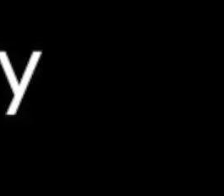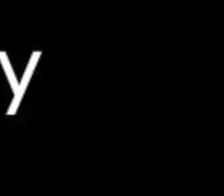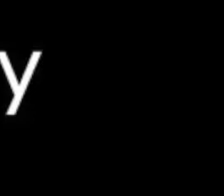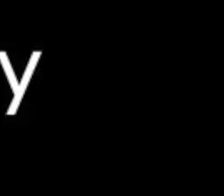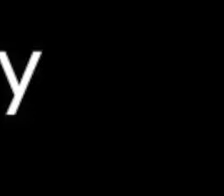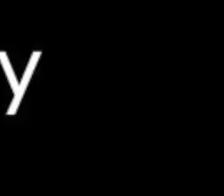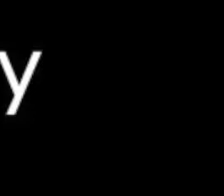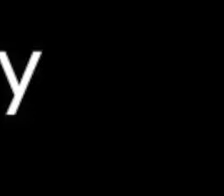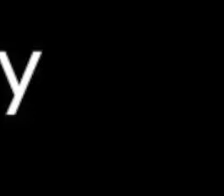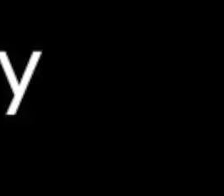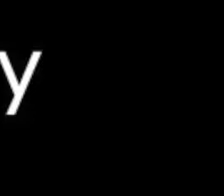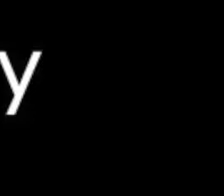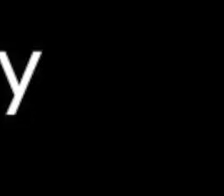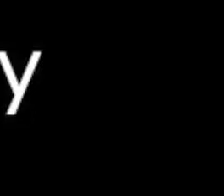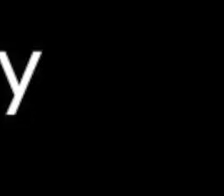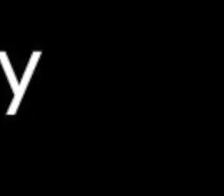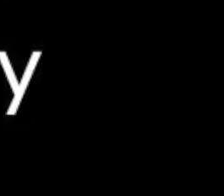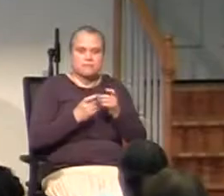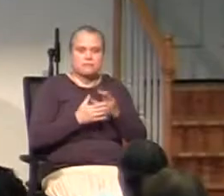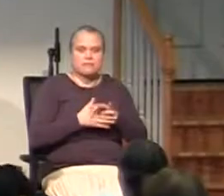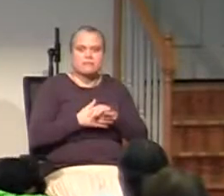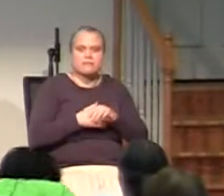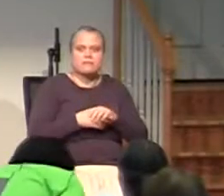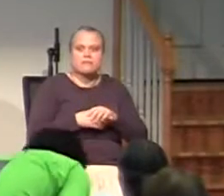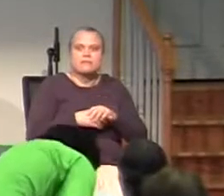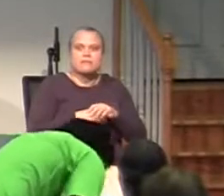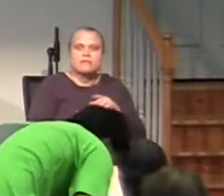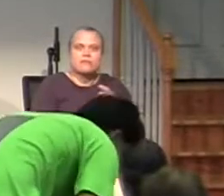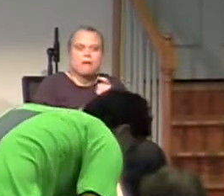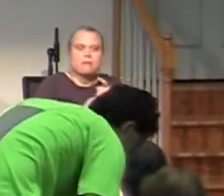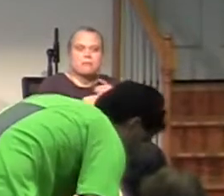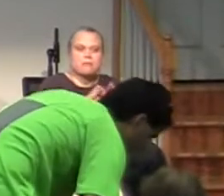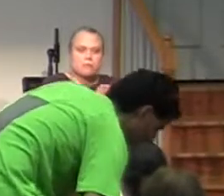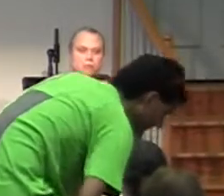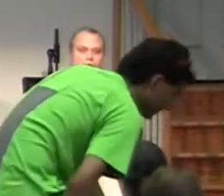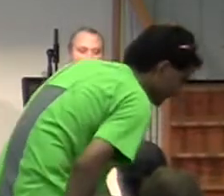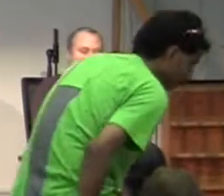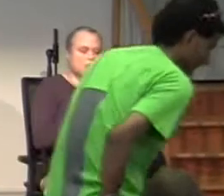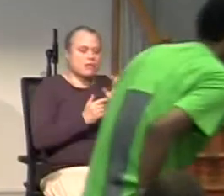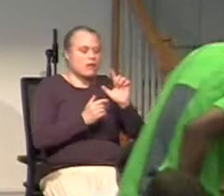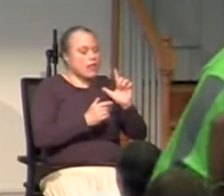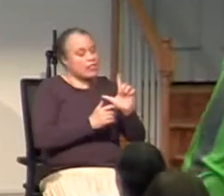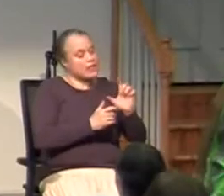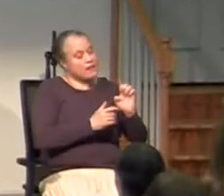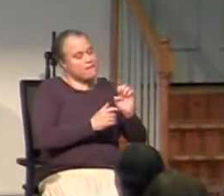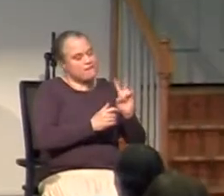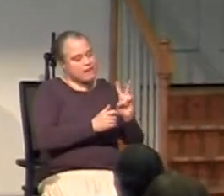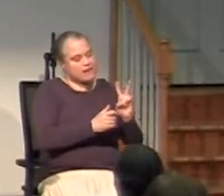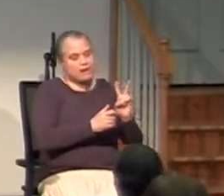of the book of Leviticus. And